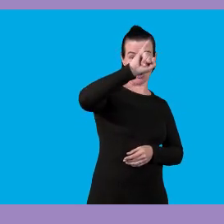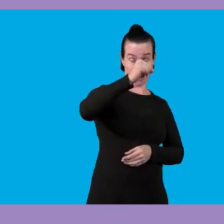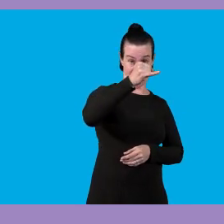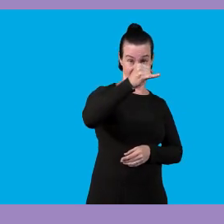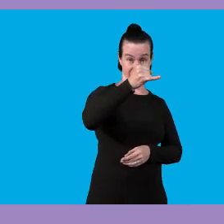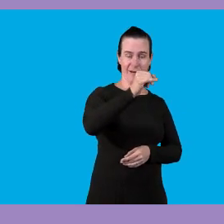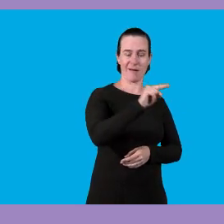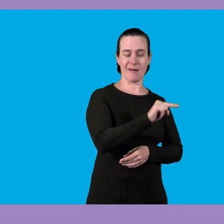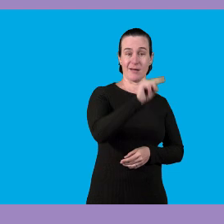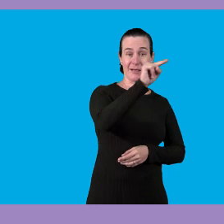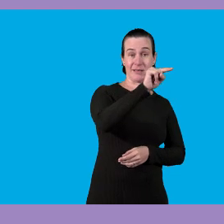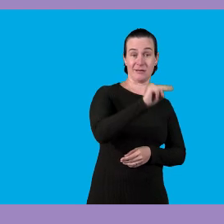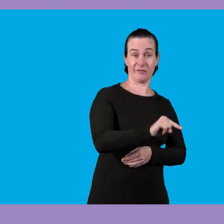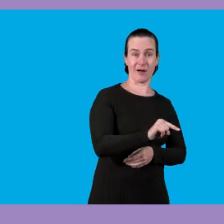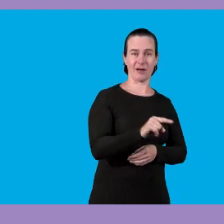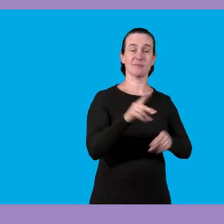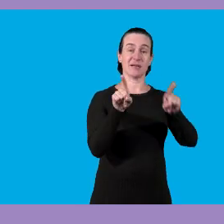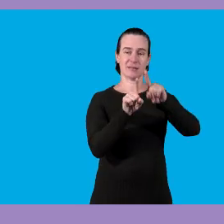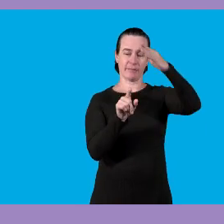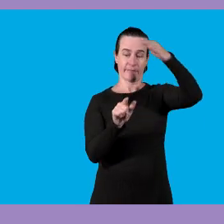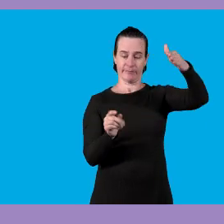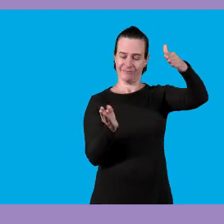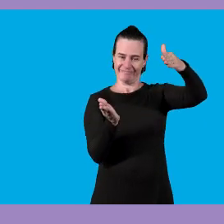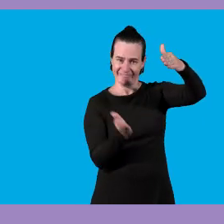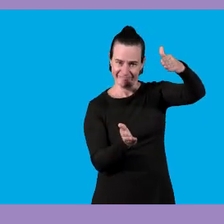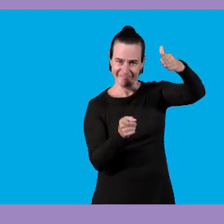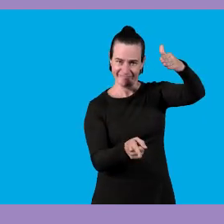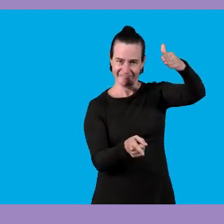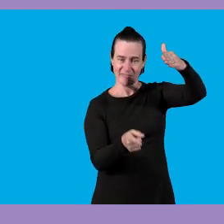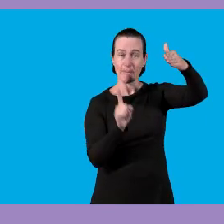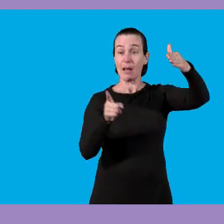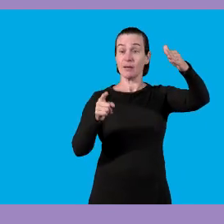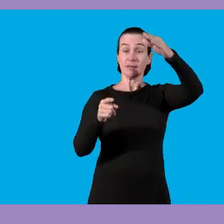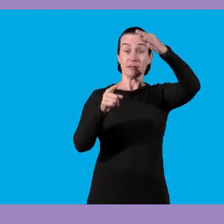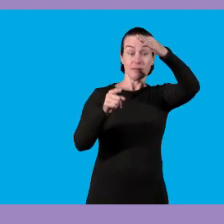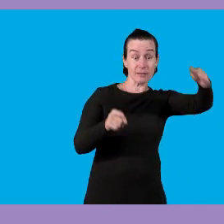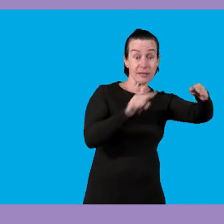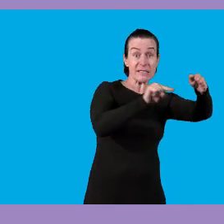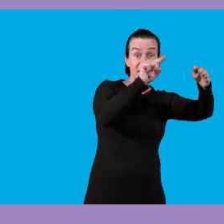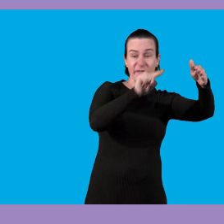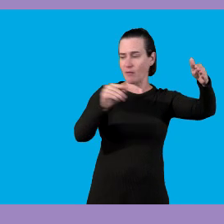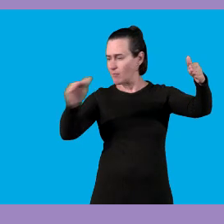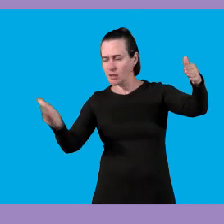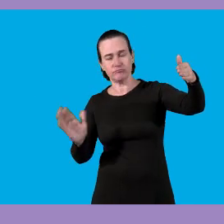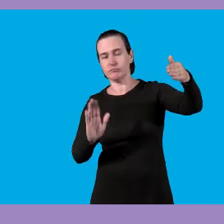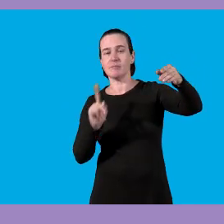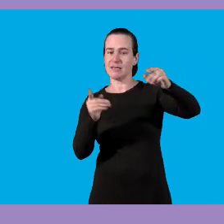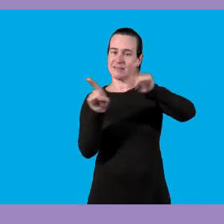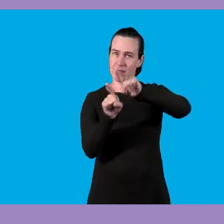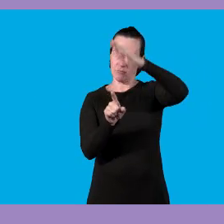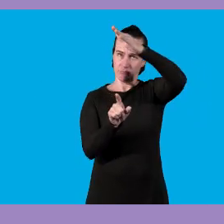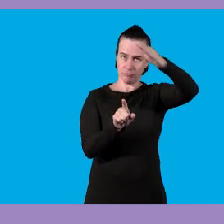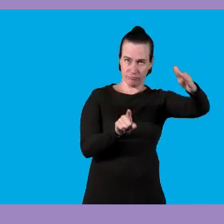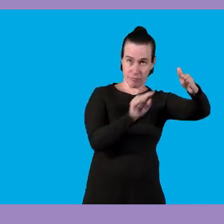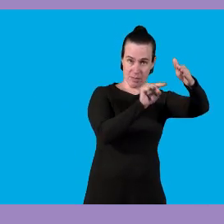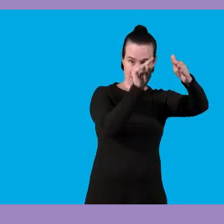KJ divided by AB. Remember, we're dividing with the corresponding side. If we were to divide that, the